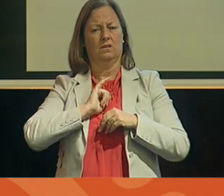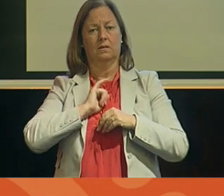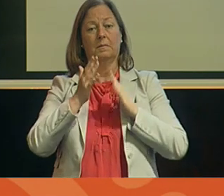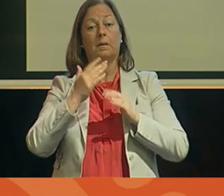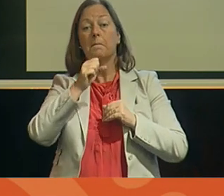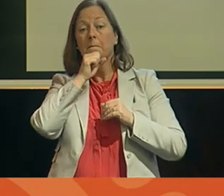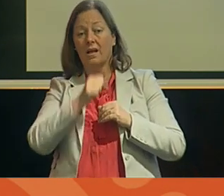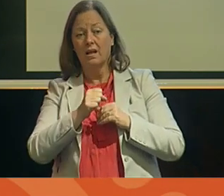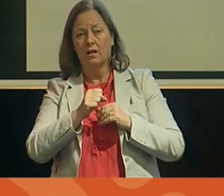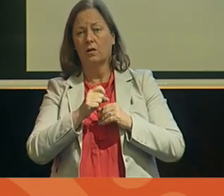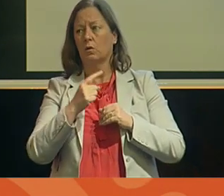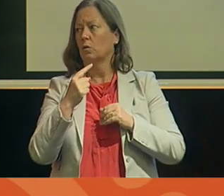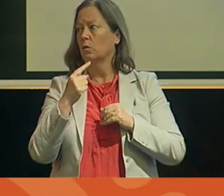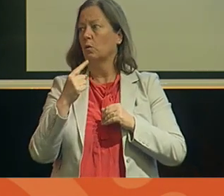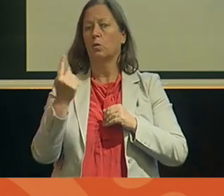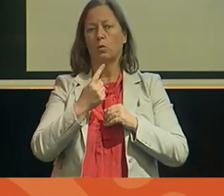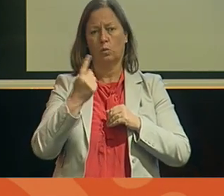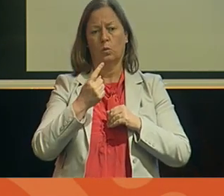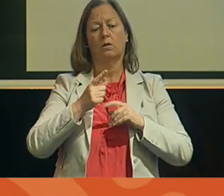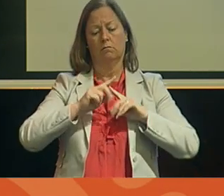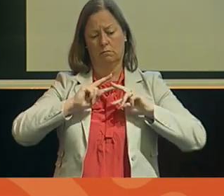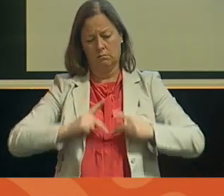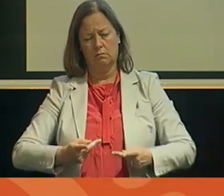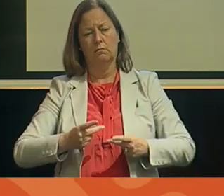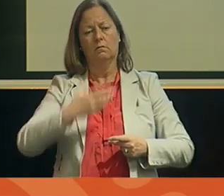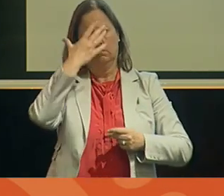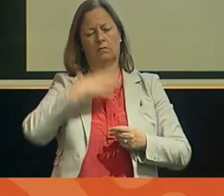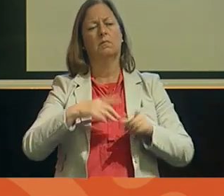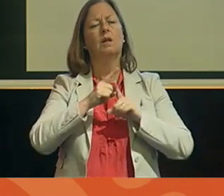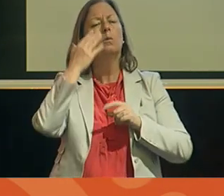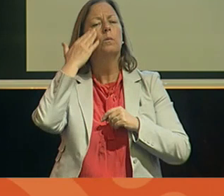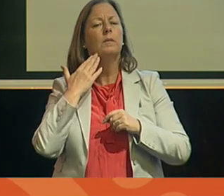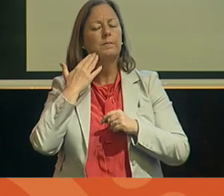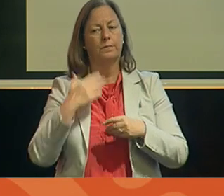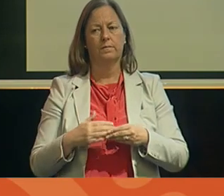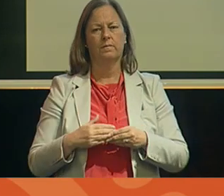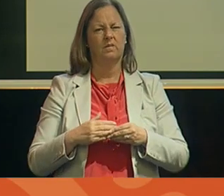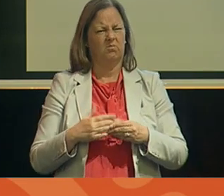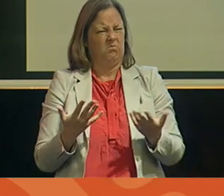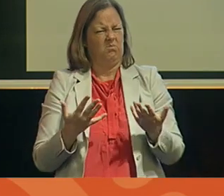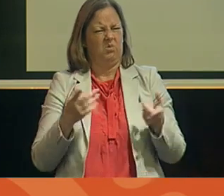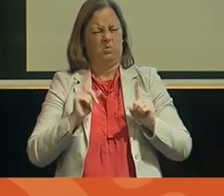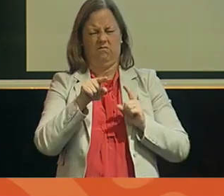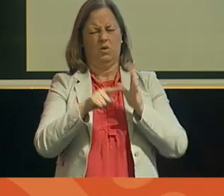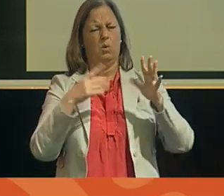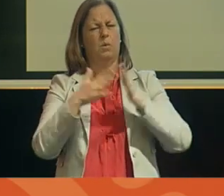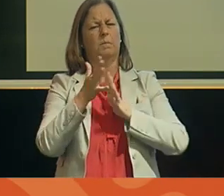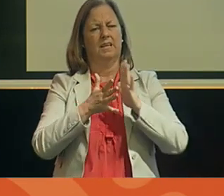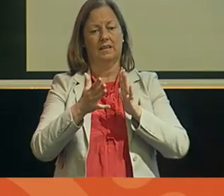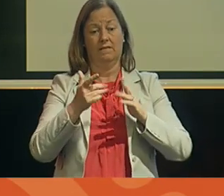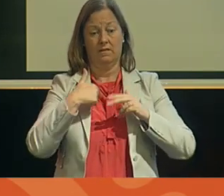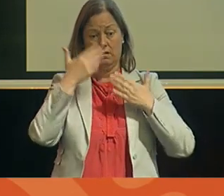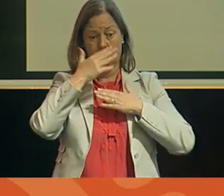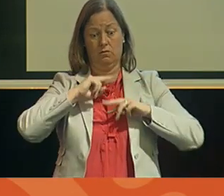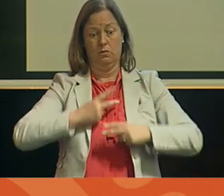person posing as a woman. What does that mean? It means that if I'm a Muslim